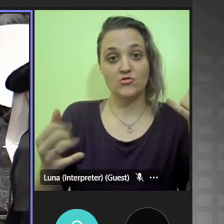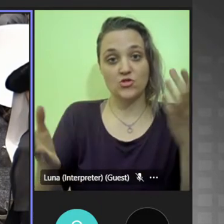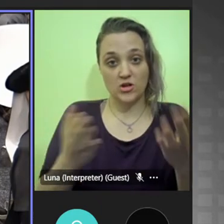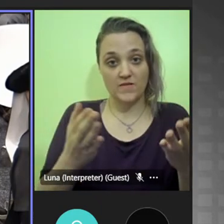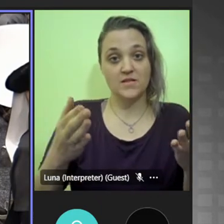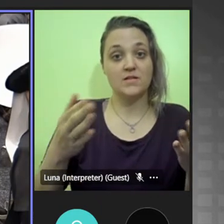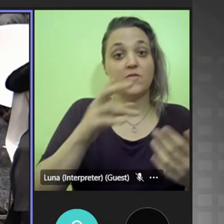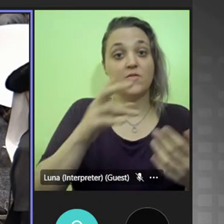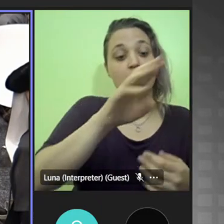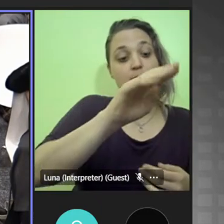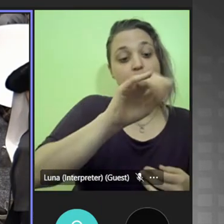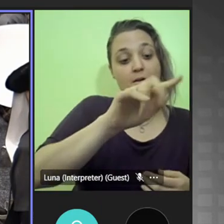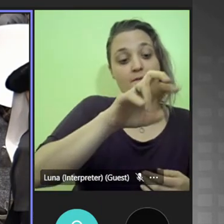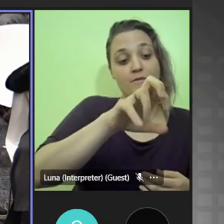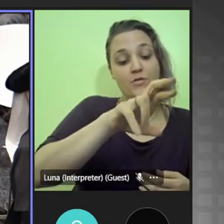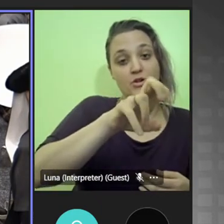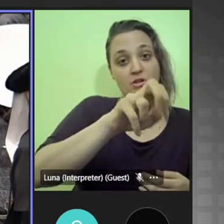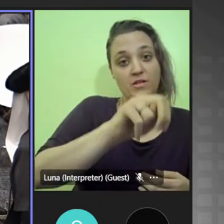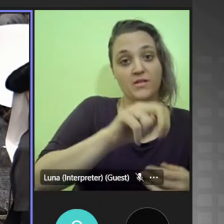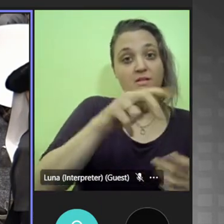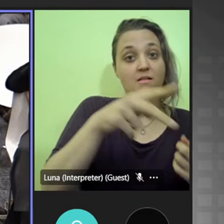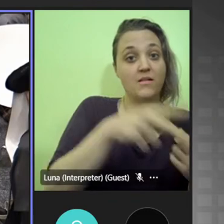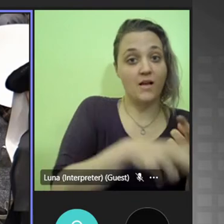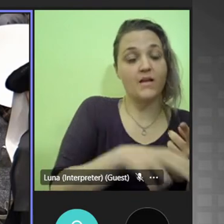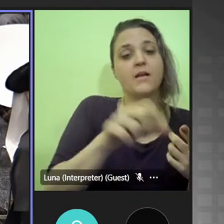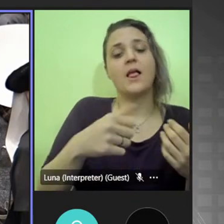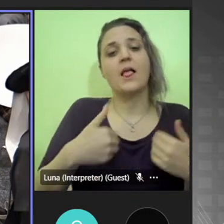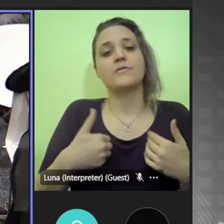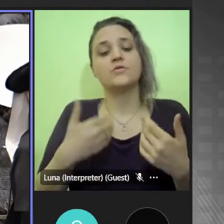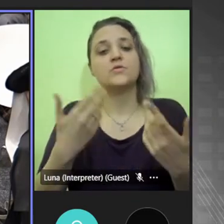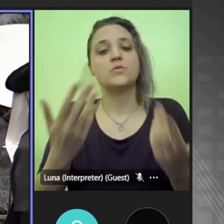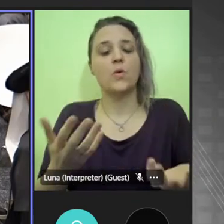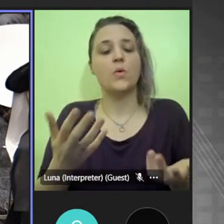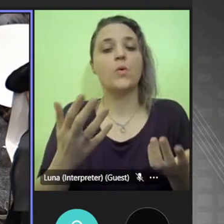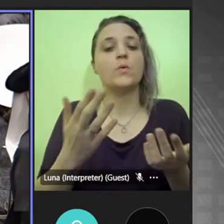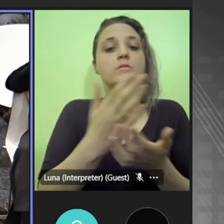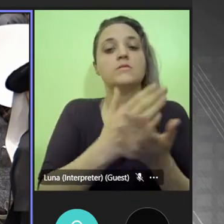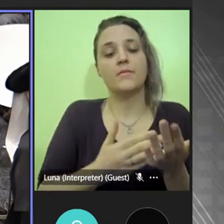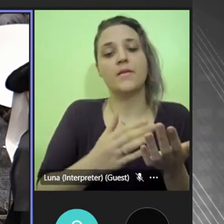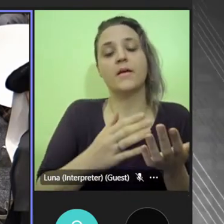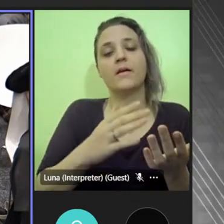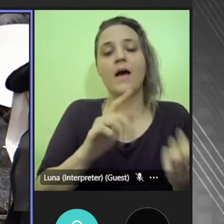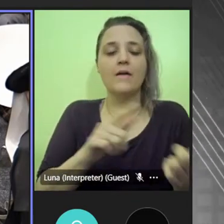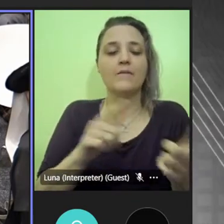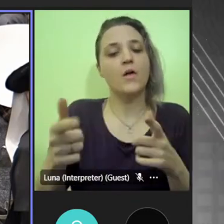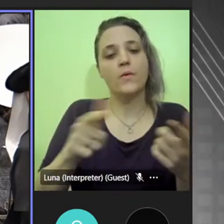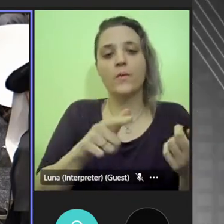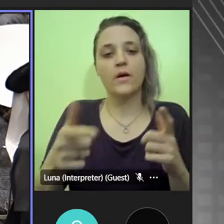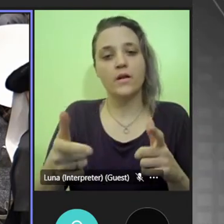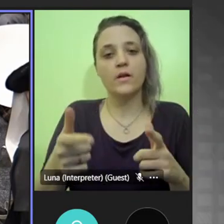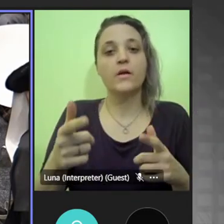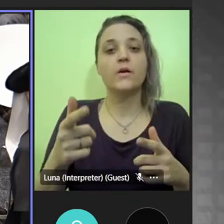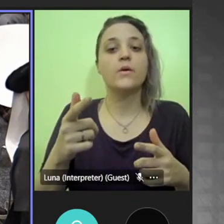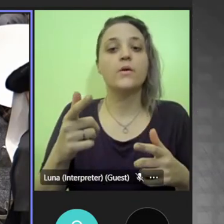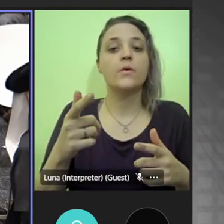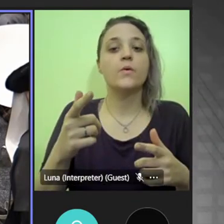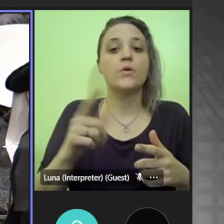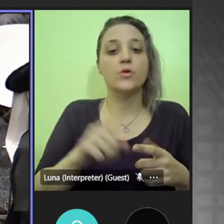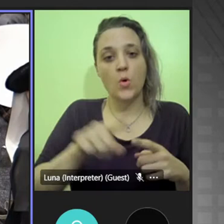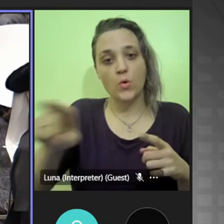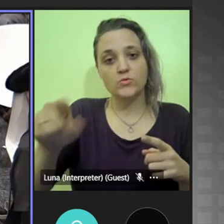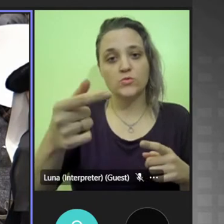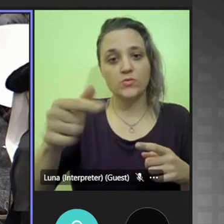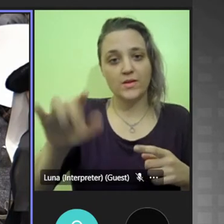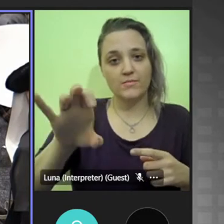the yellow line surface from Mount Vernon can have it so like some will like like every other one